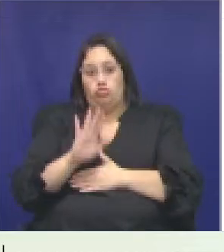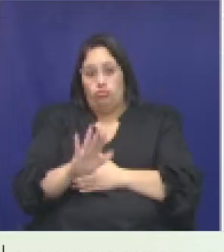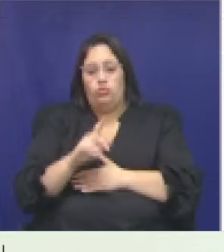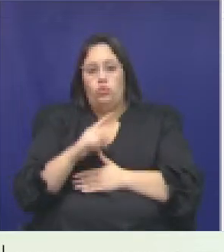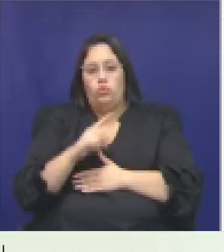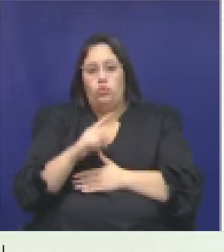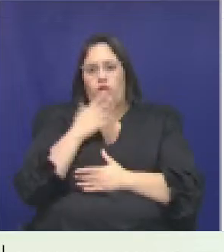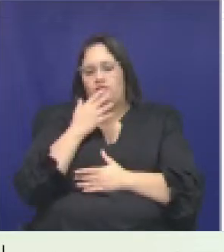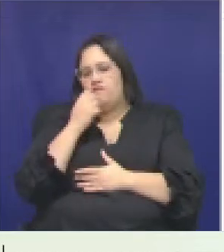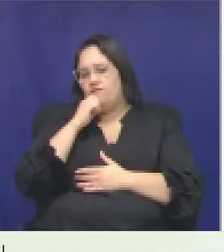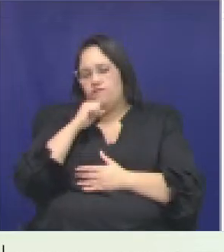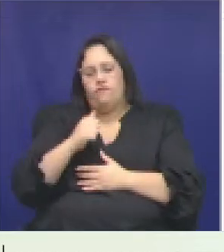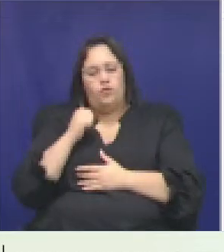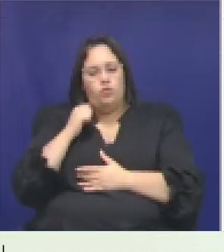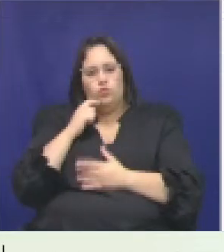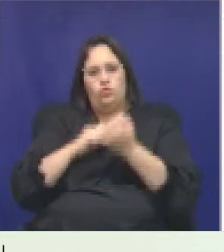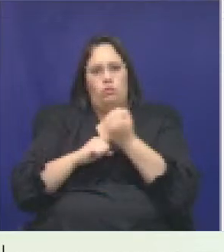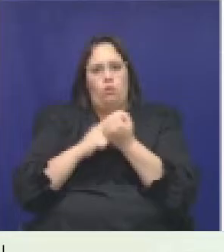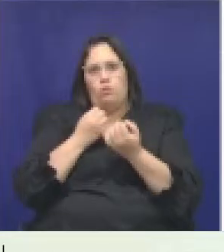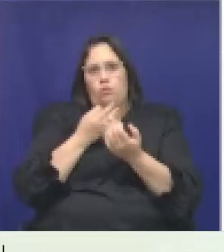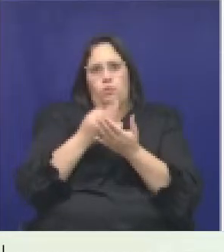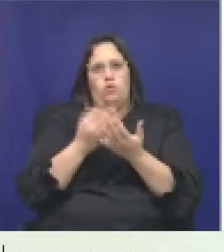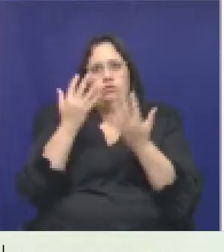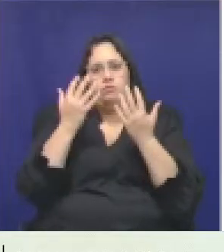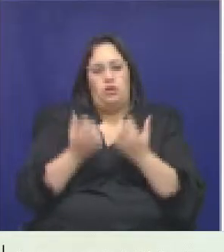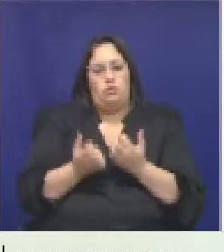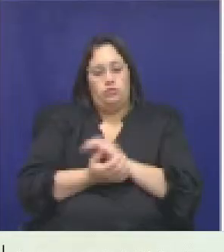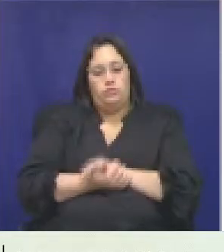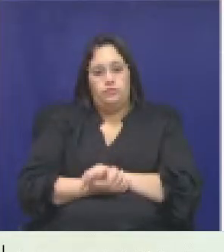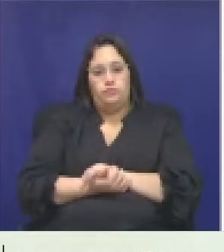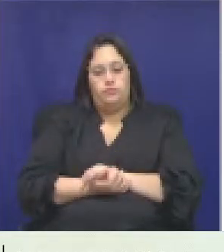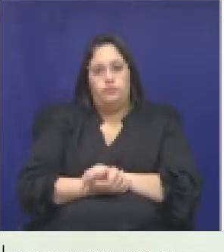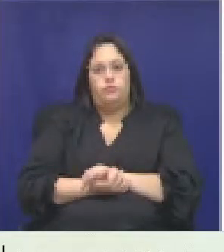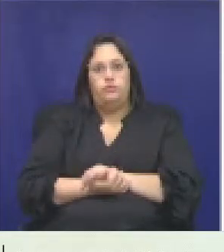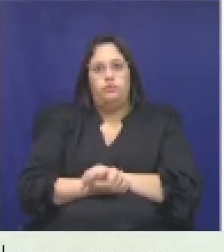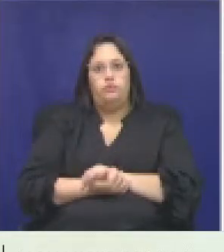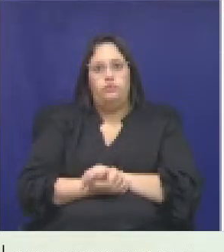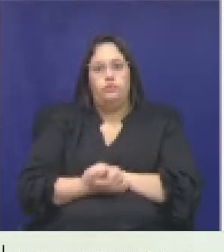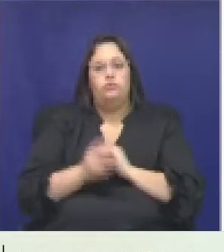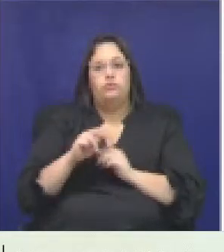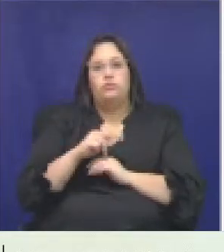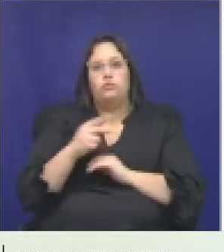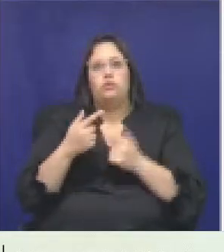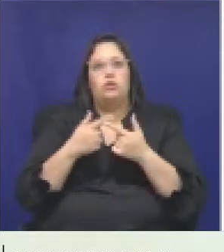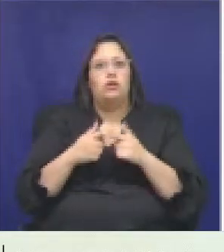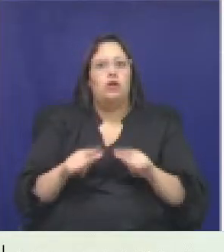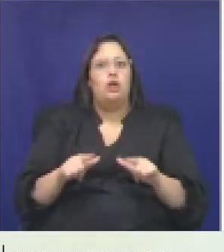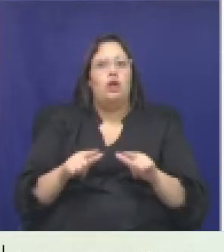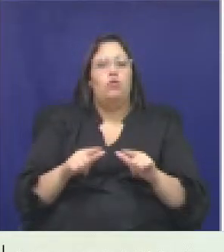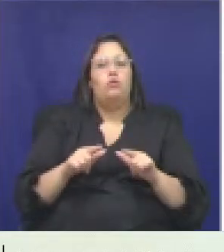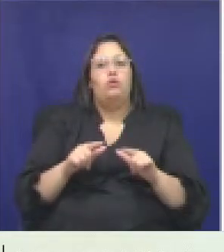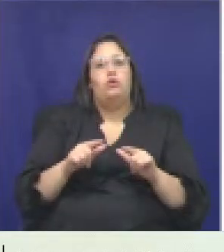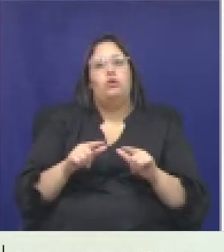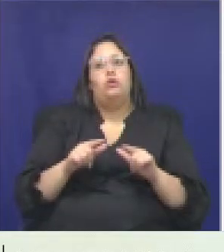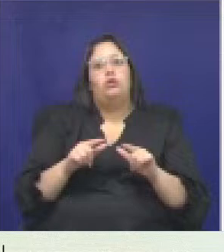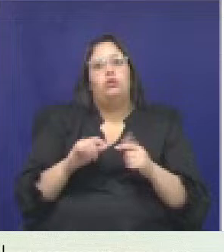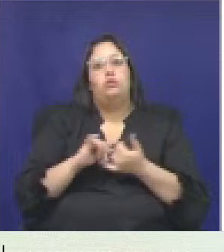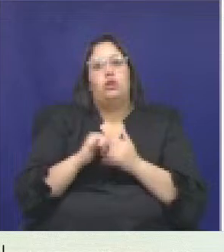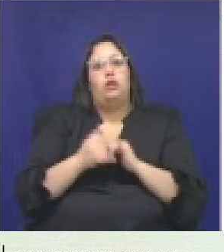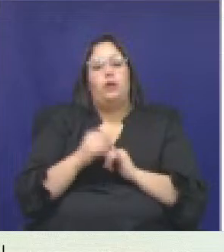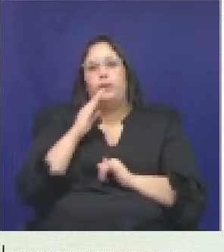we refuse to support the proposed budget. Sasiqukumbela masithi urhulumente akazimiselanga ukuxhasa